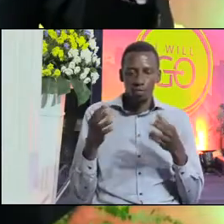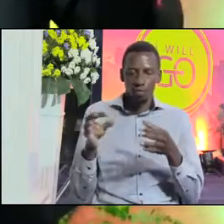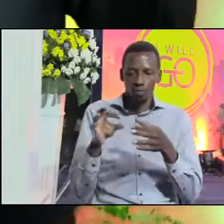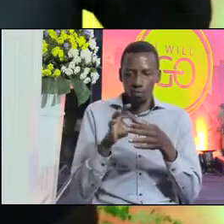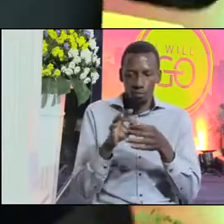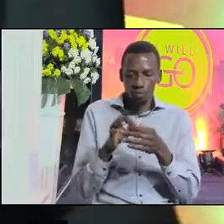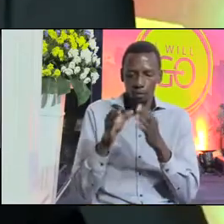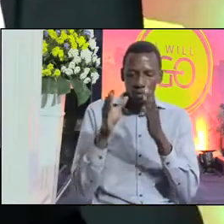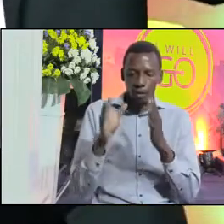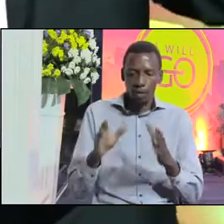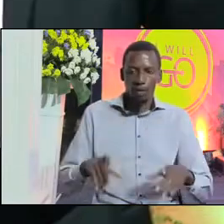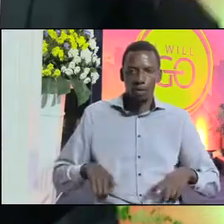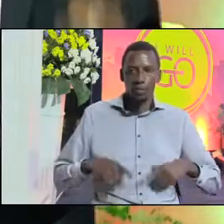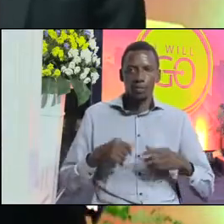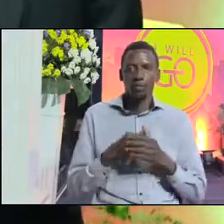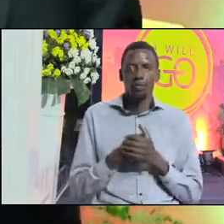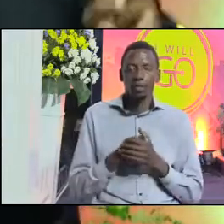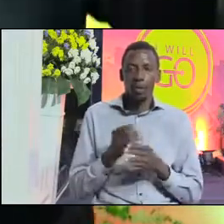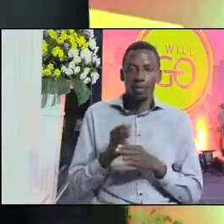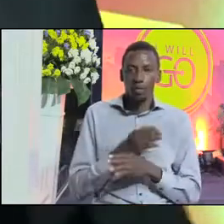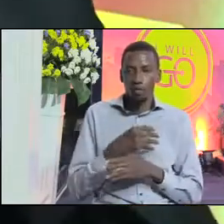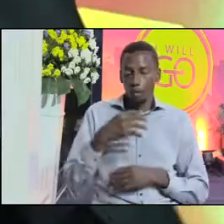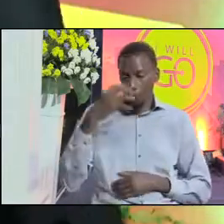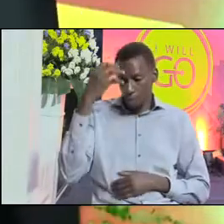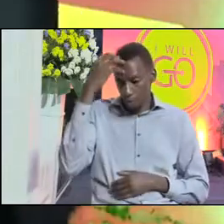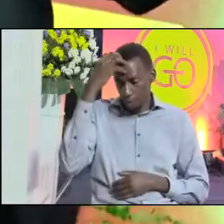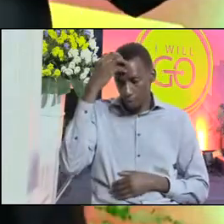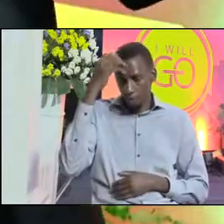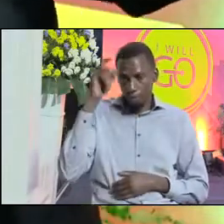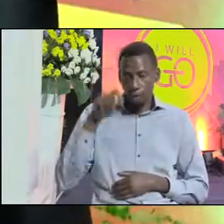person's life. Before a pope could be a pope,